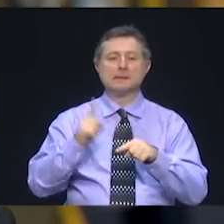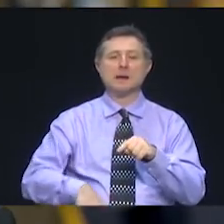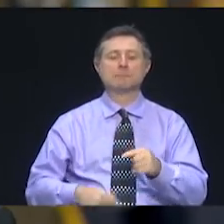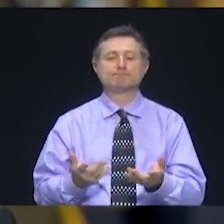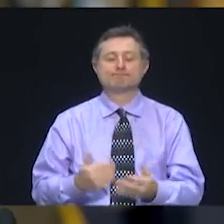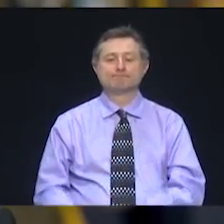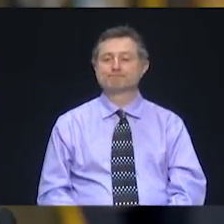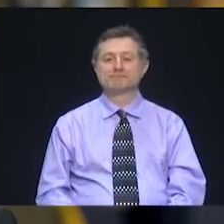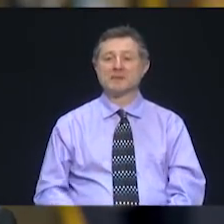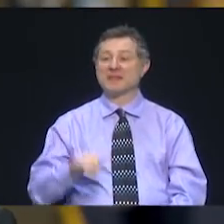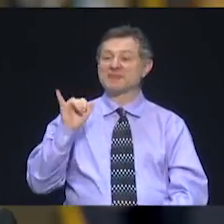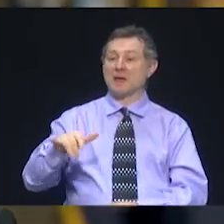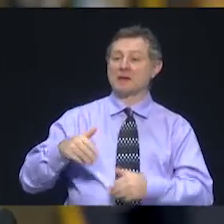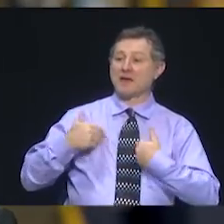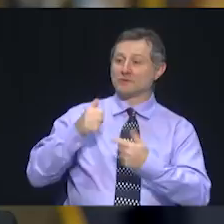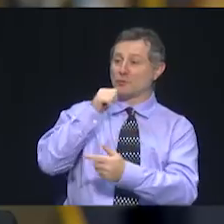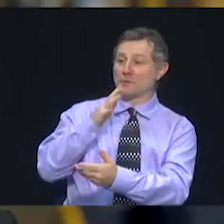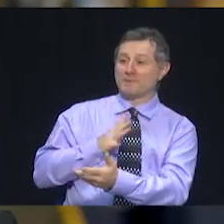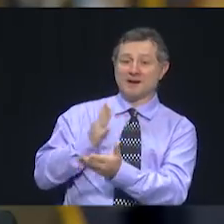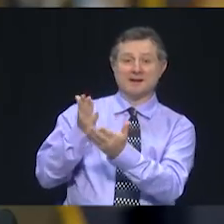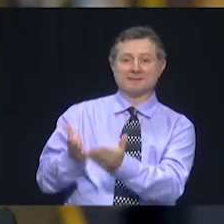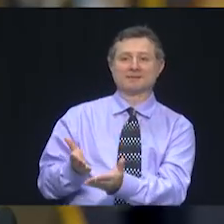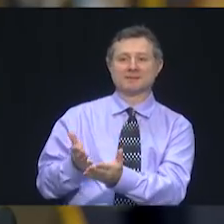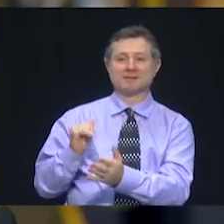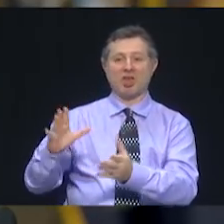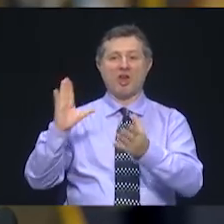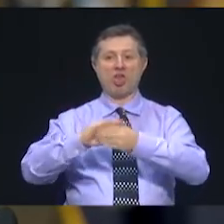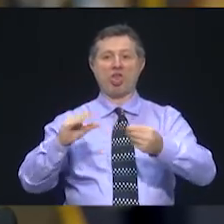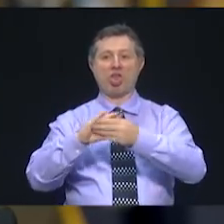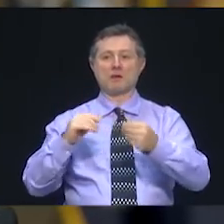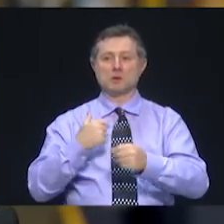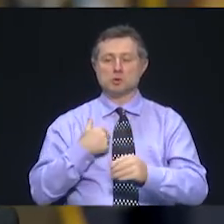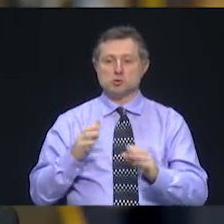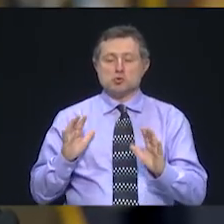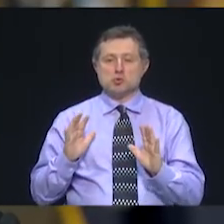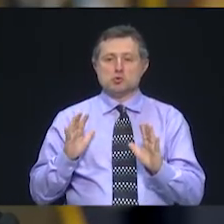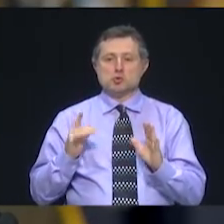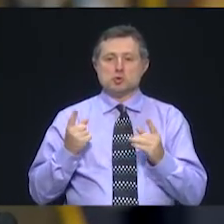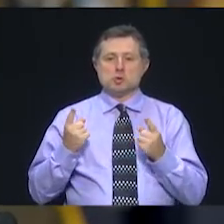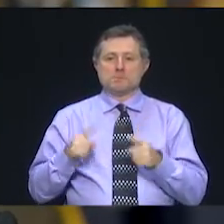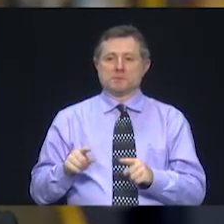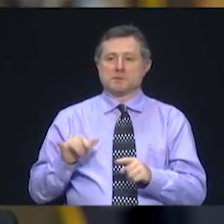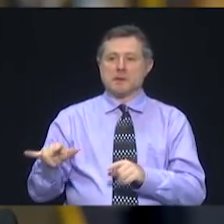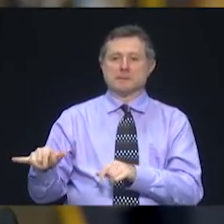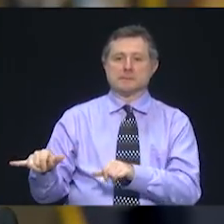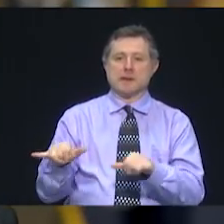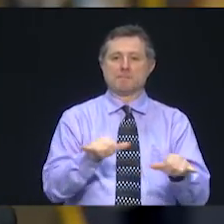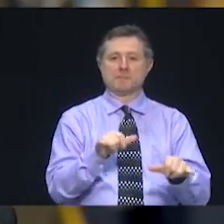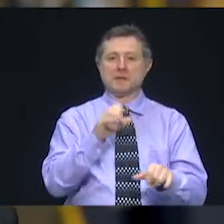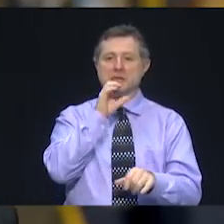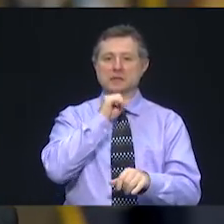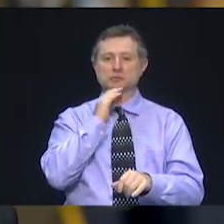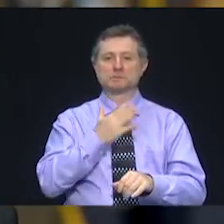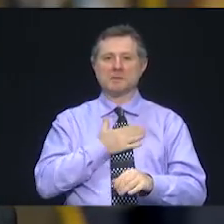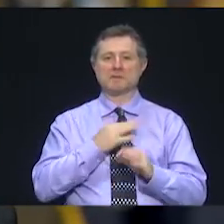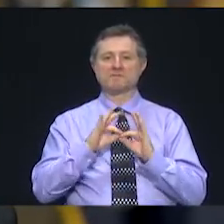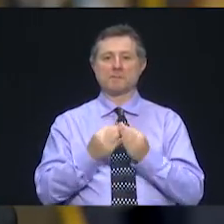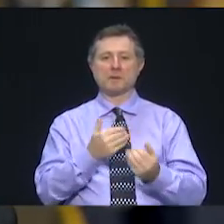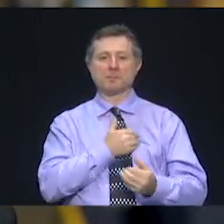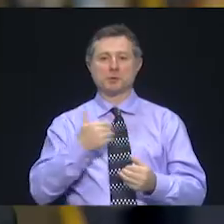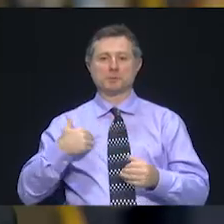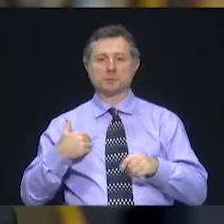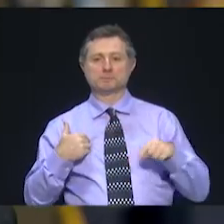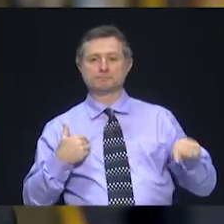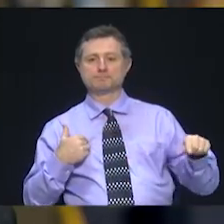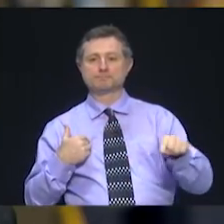young woman brought it all back. She is about the same age. I thought I had learned